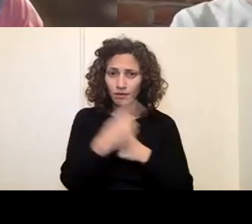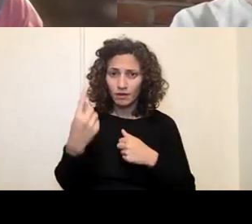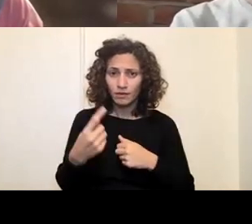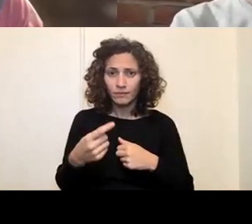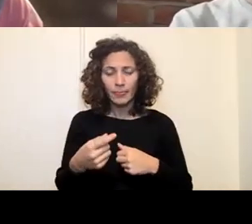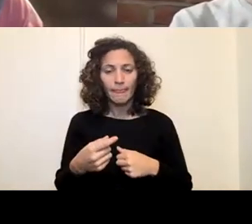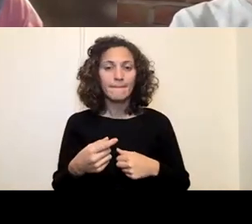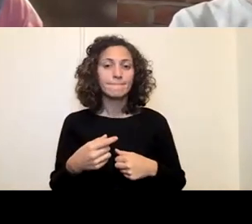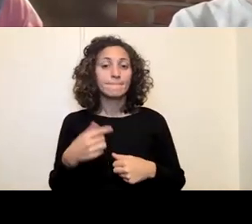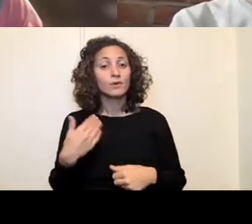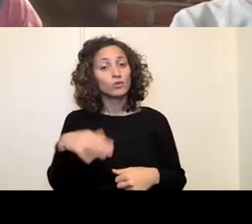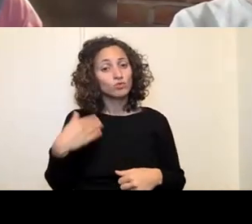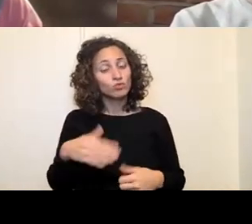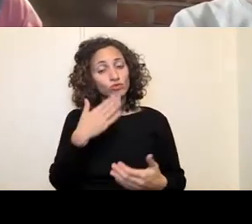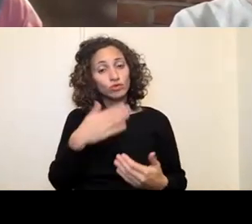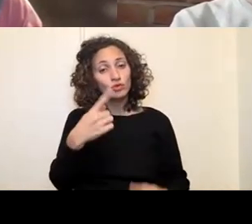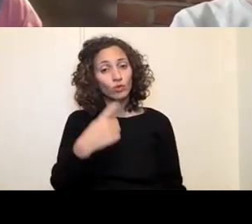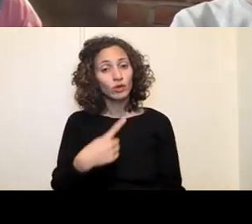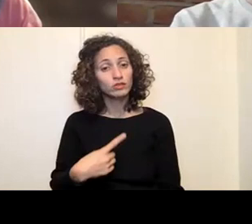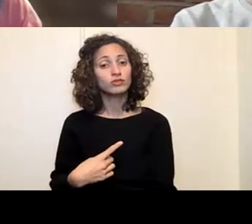This is a good question.